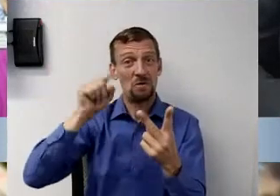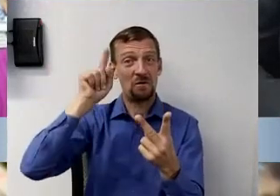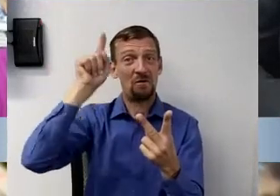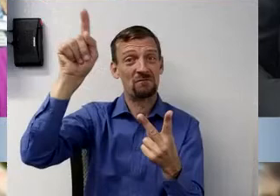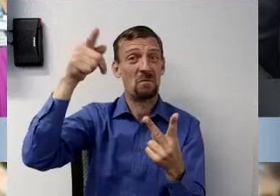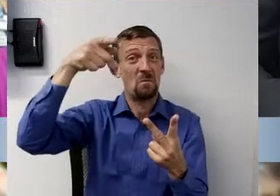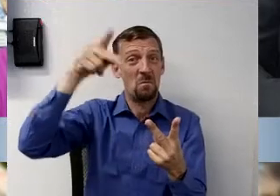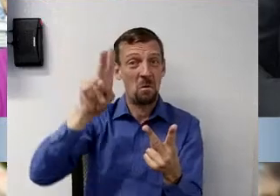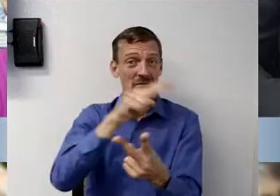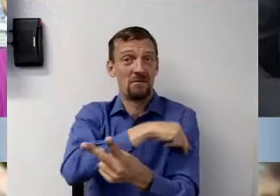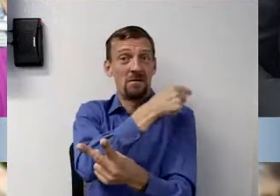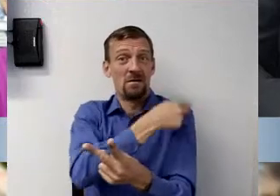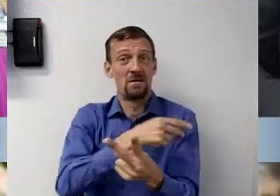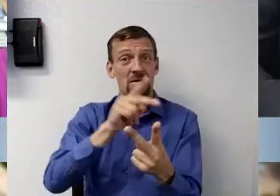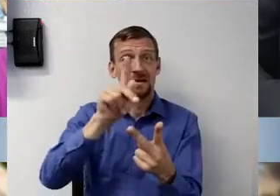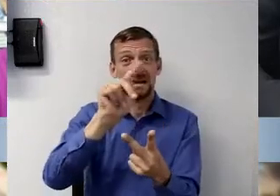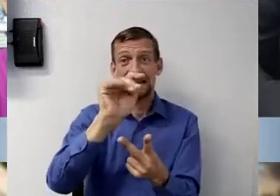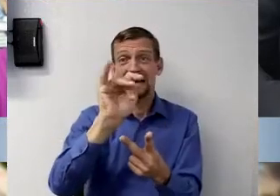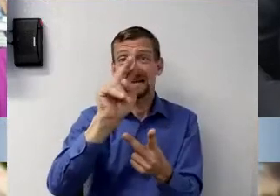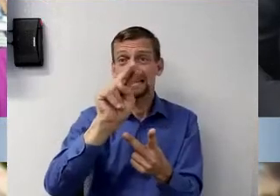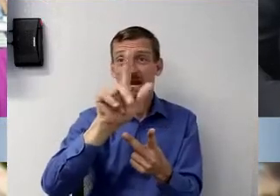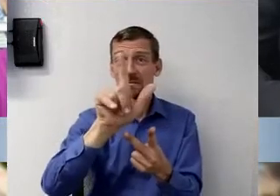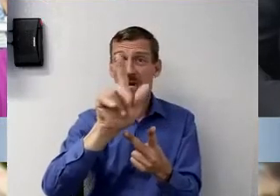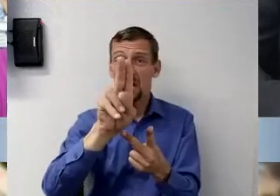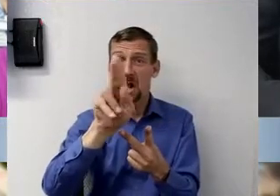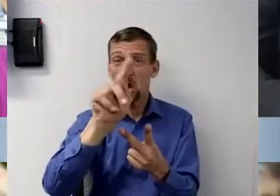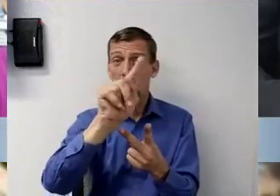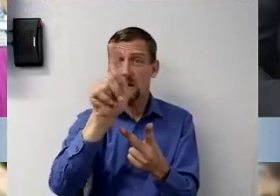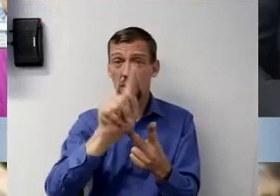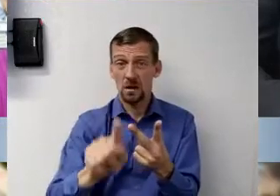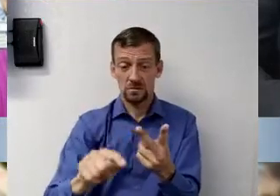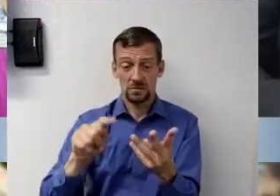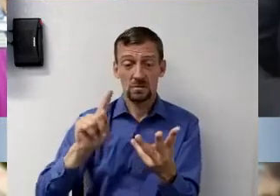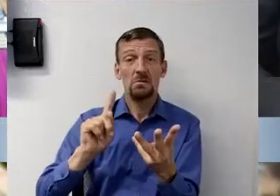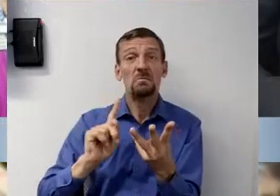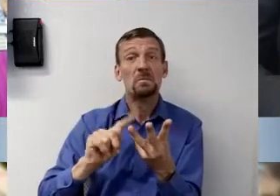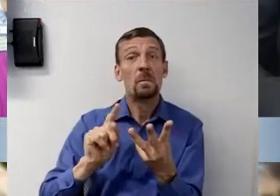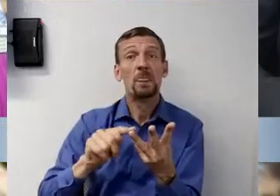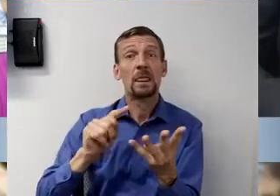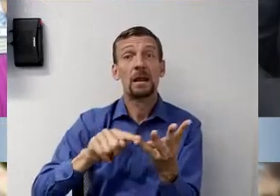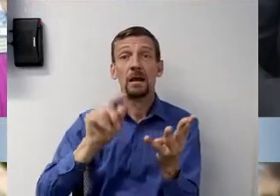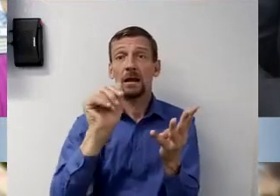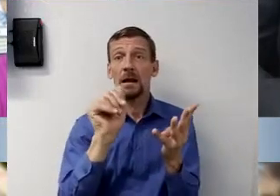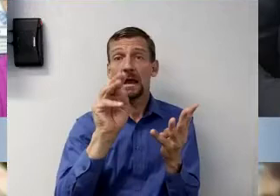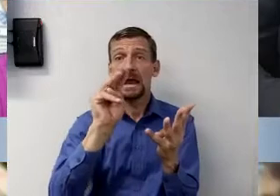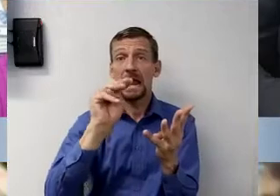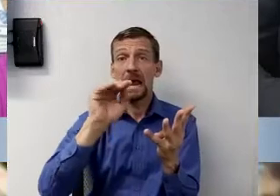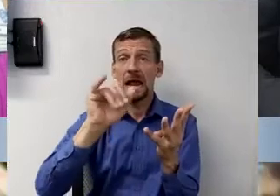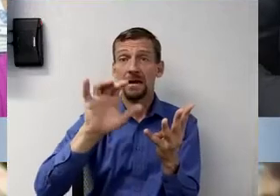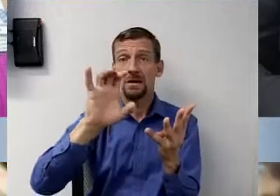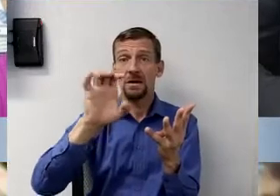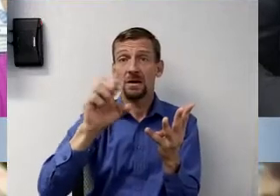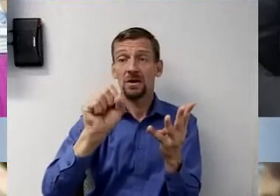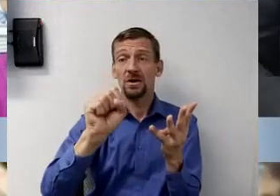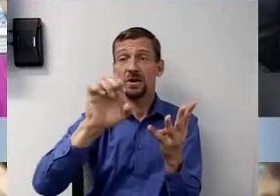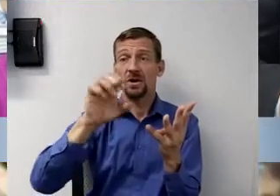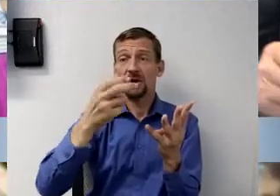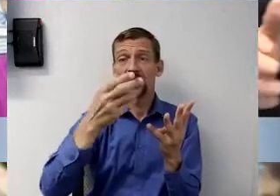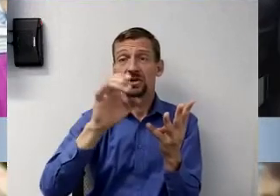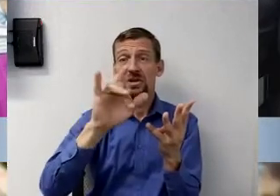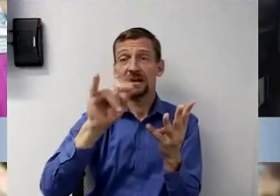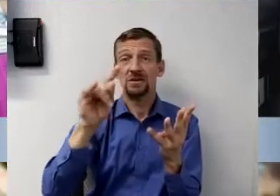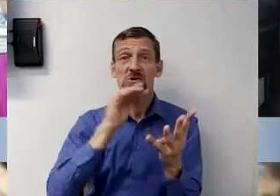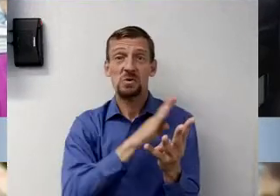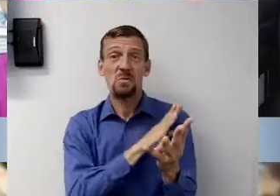Lutz from the County Health and Human Services Agency, Amy Sheklian, who's the